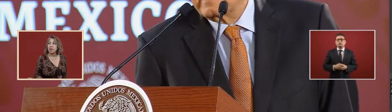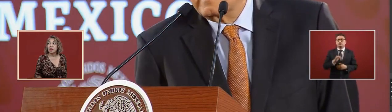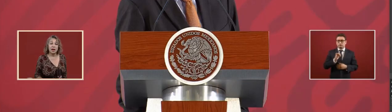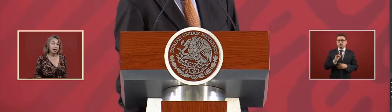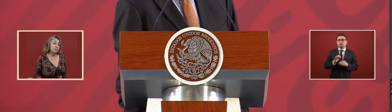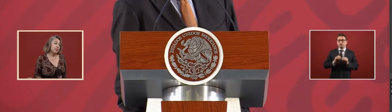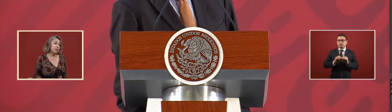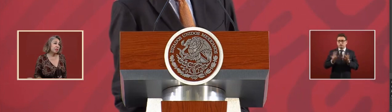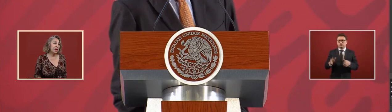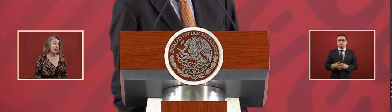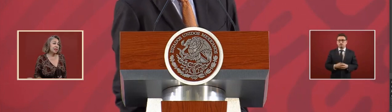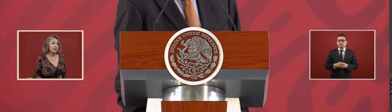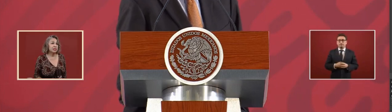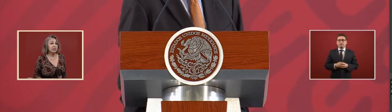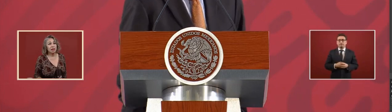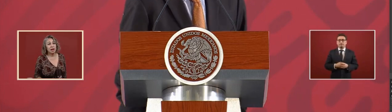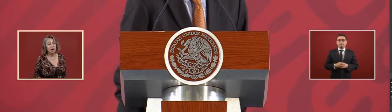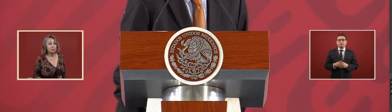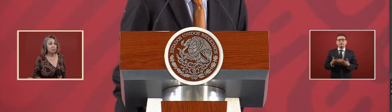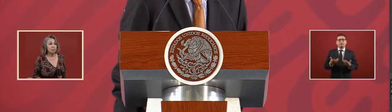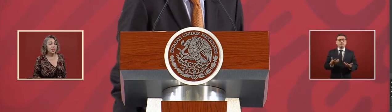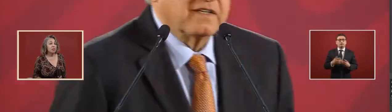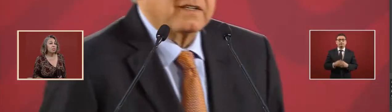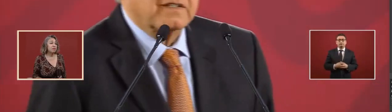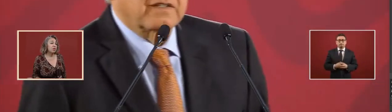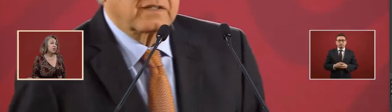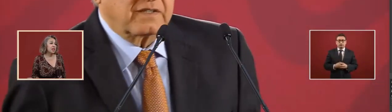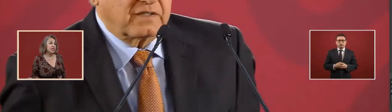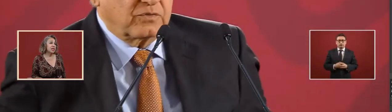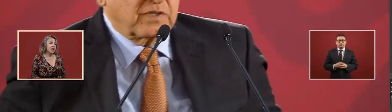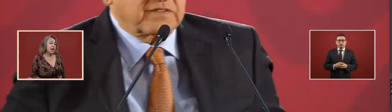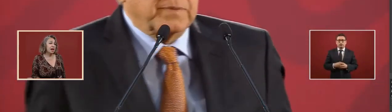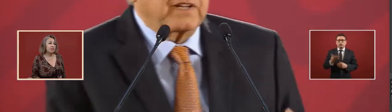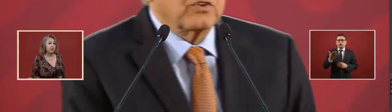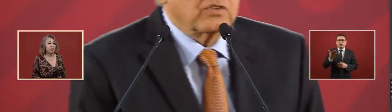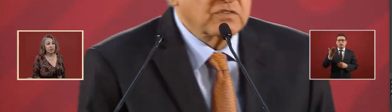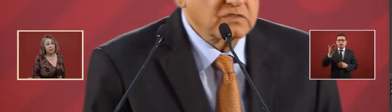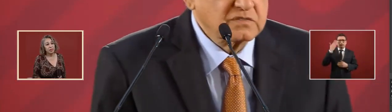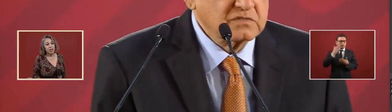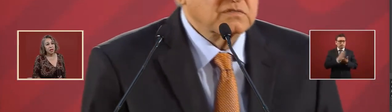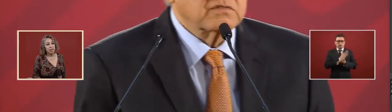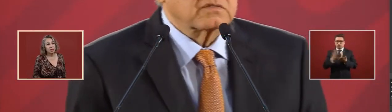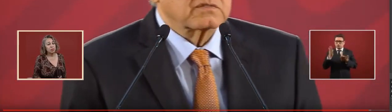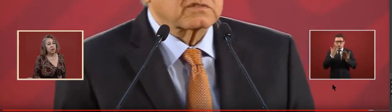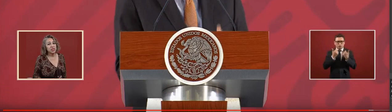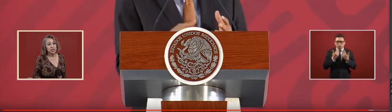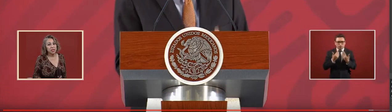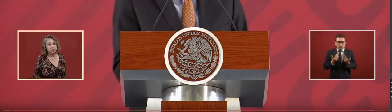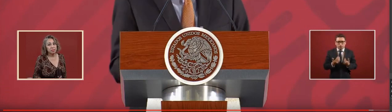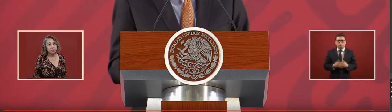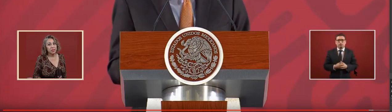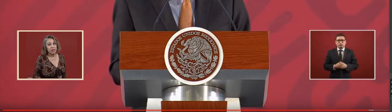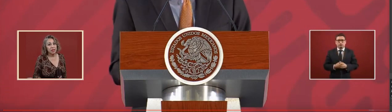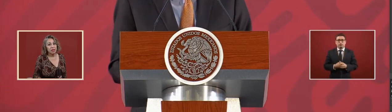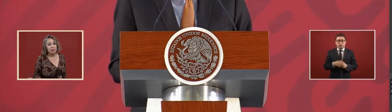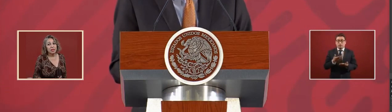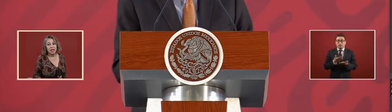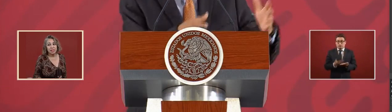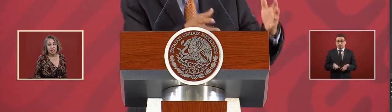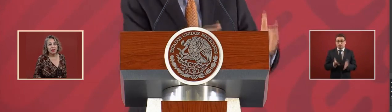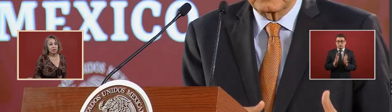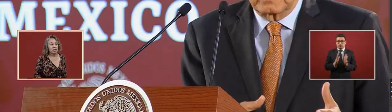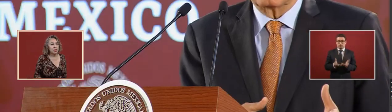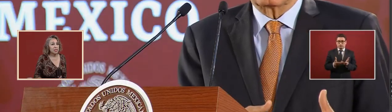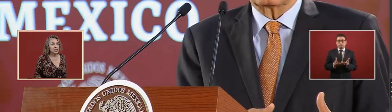Regarding the mines, no había, before they didn't have a separation si hay ahora, that